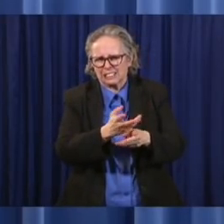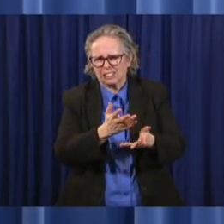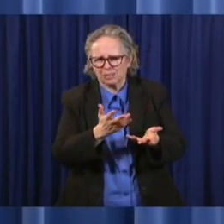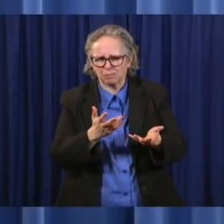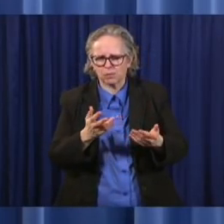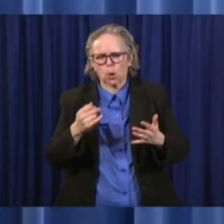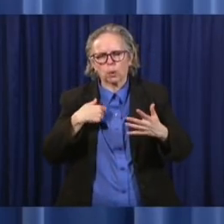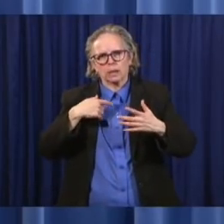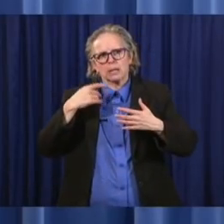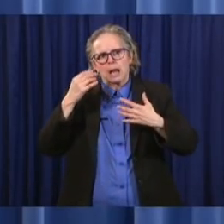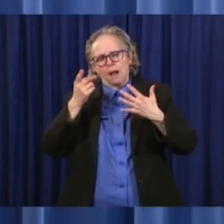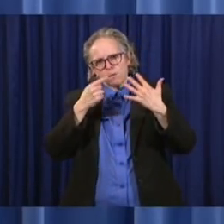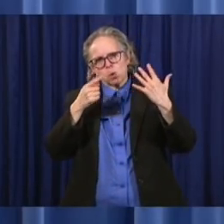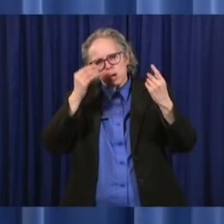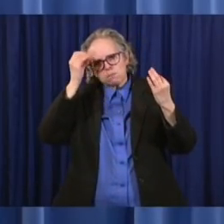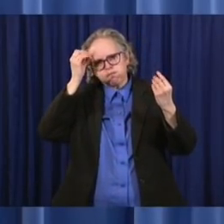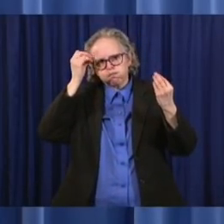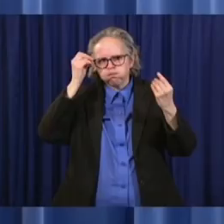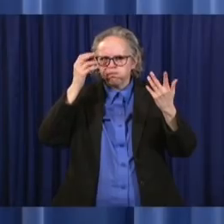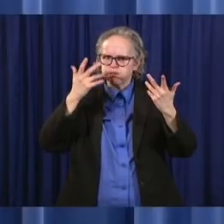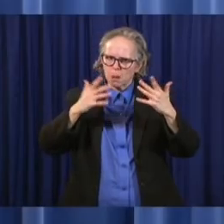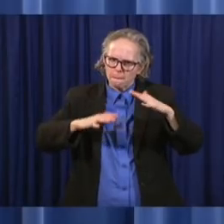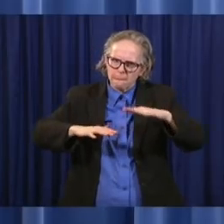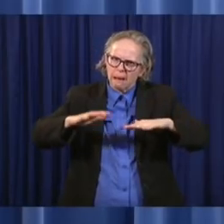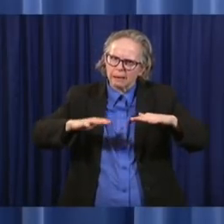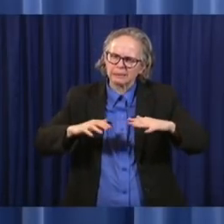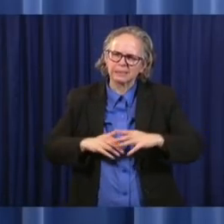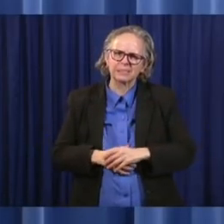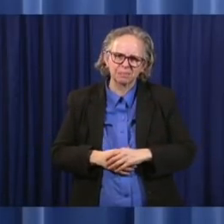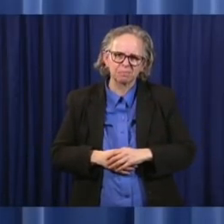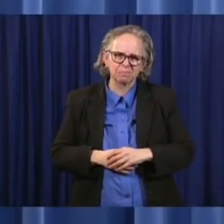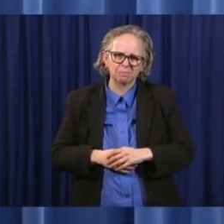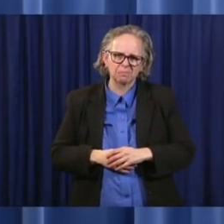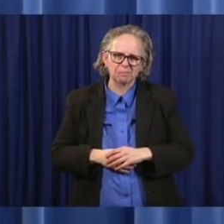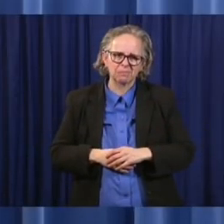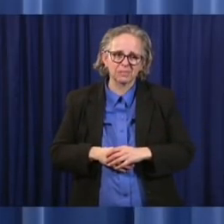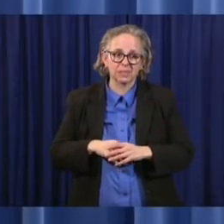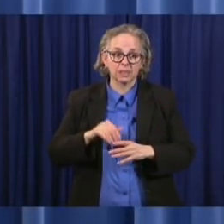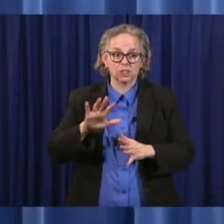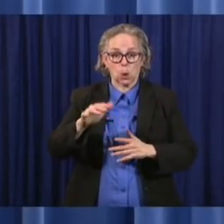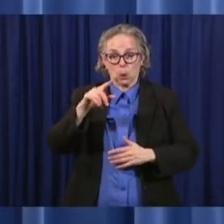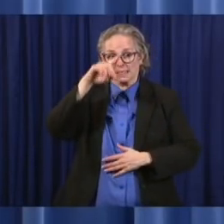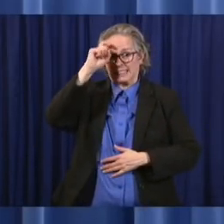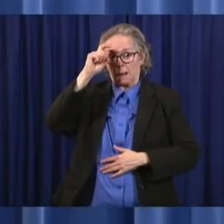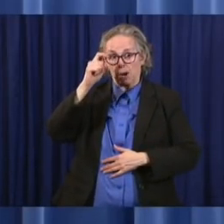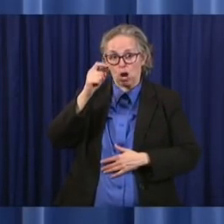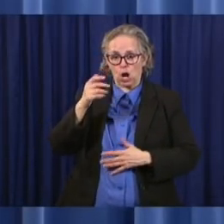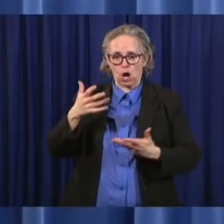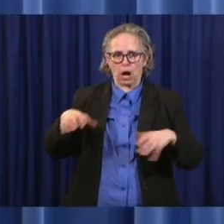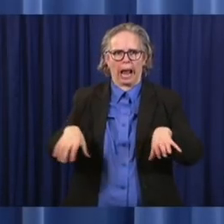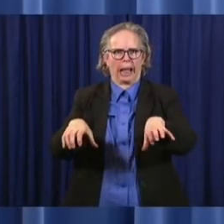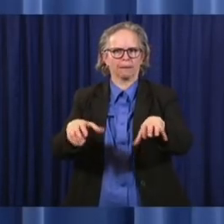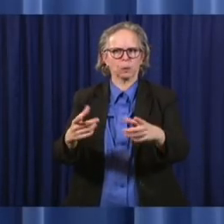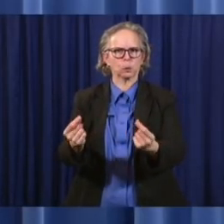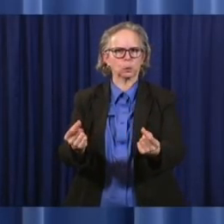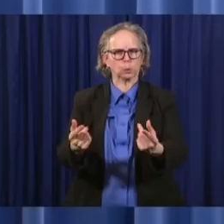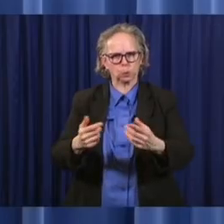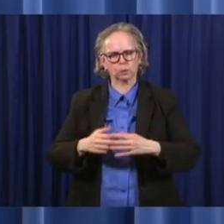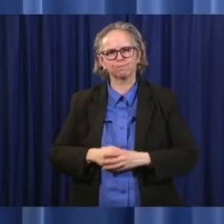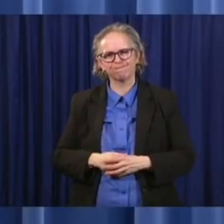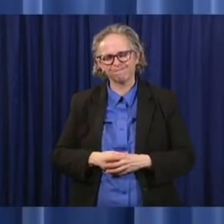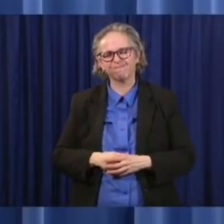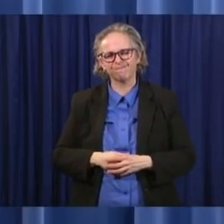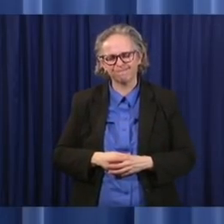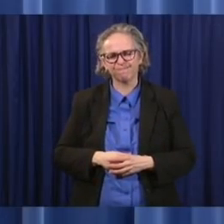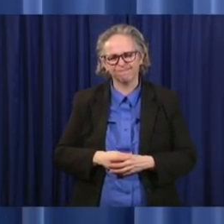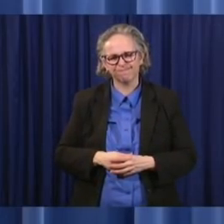that we balance. As far as the summer and summer activities,